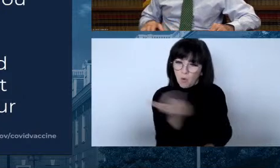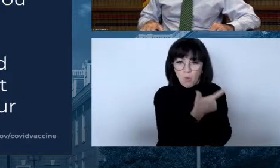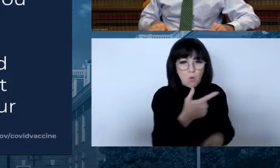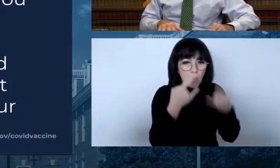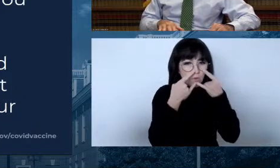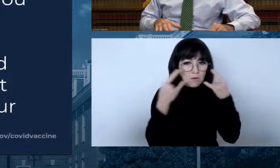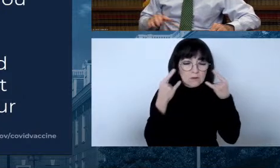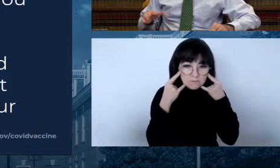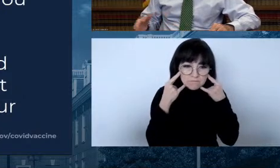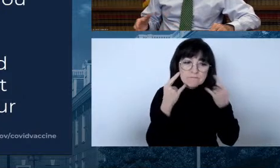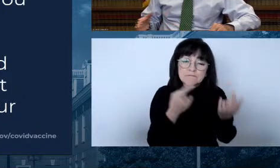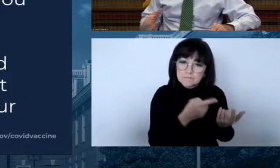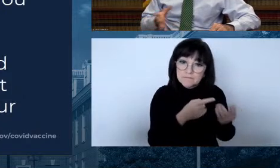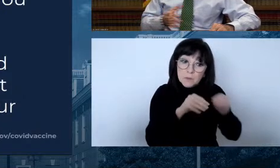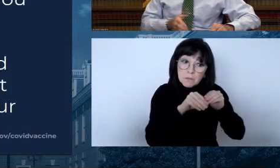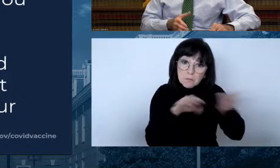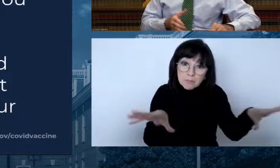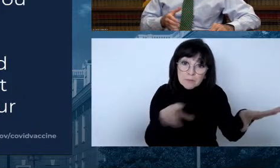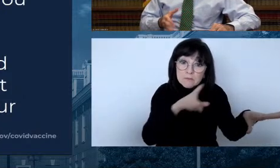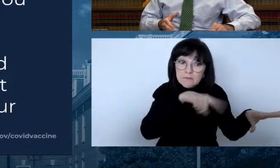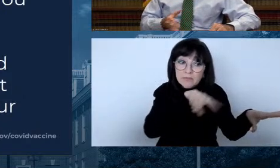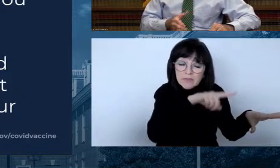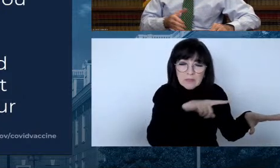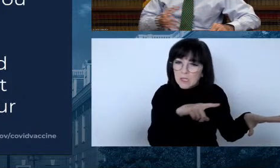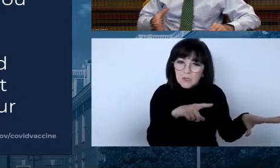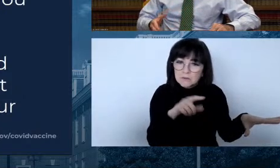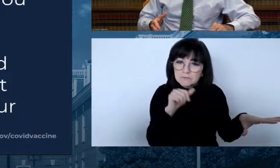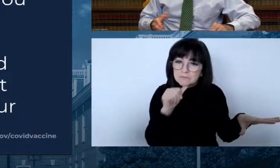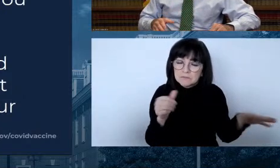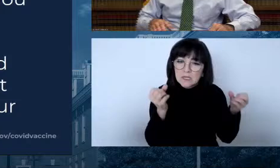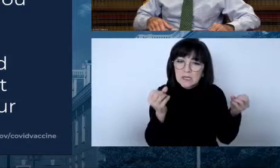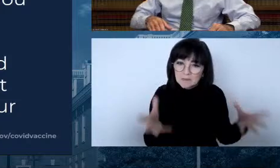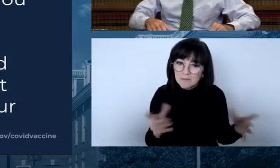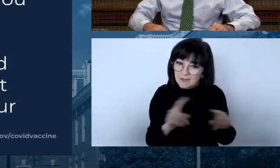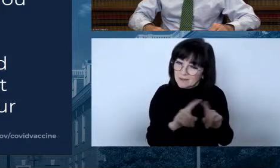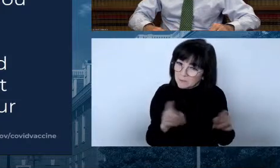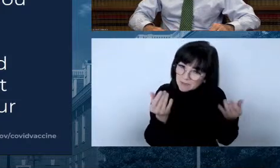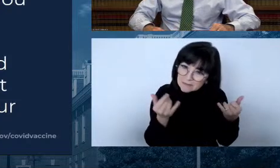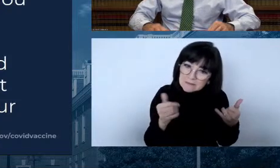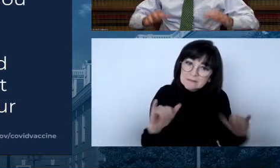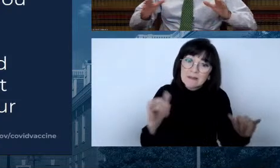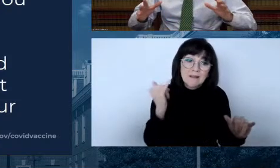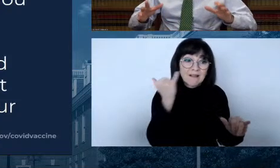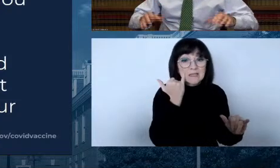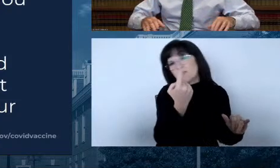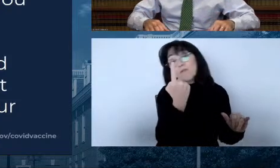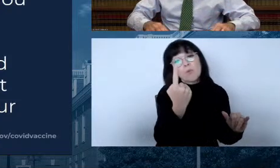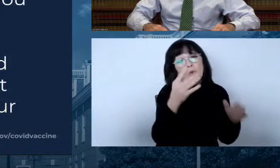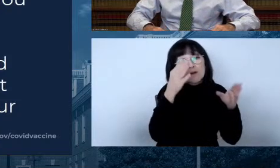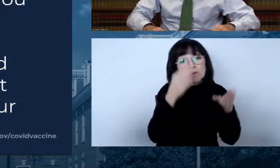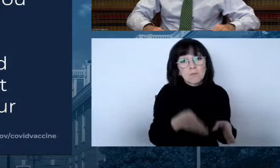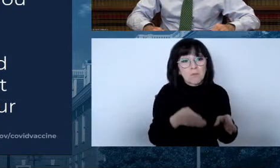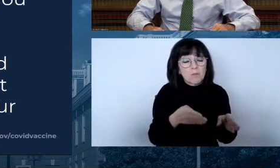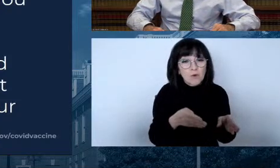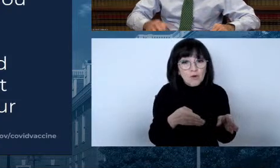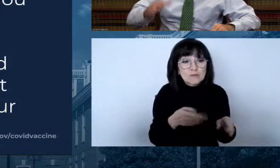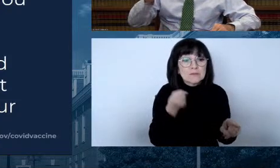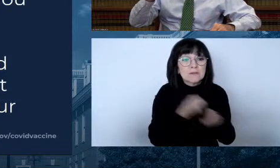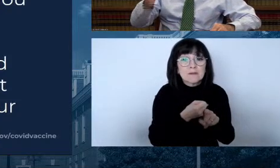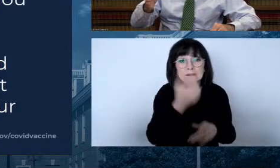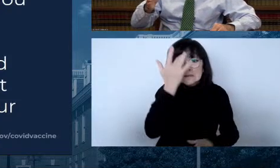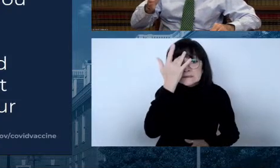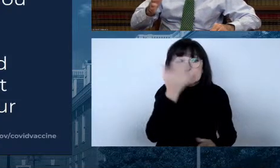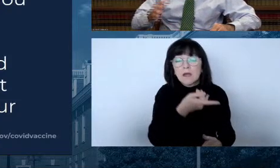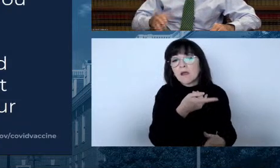but still, they take a person or two down and they're not able to fill the shifts. And that's just one small example.